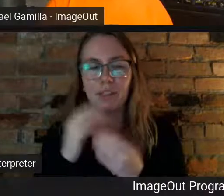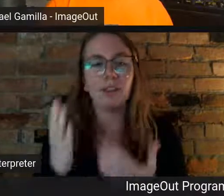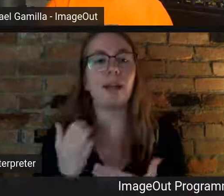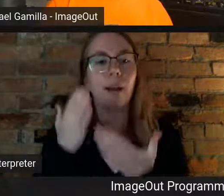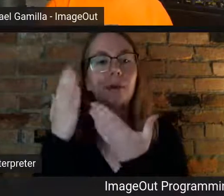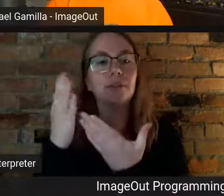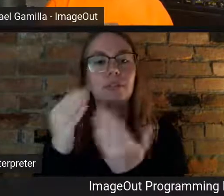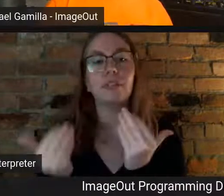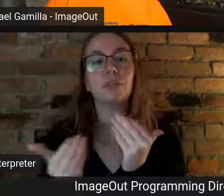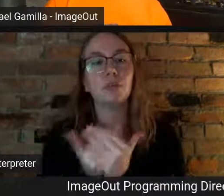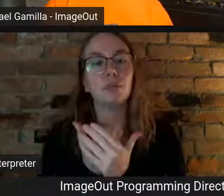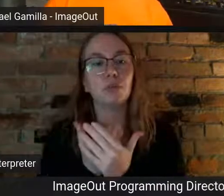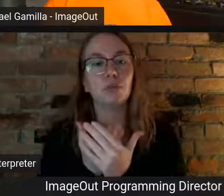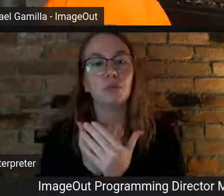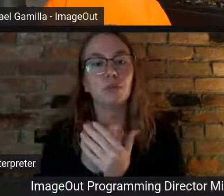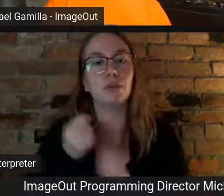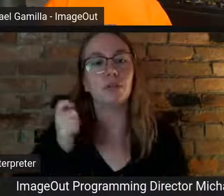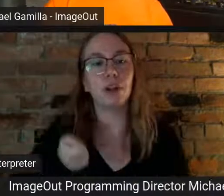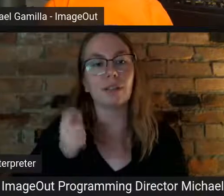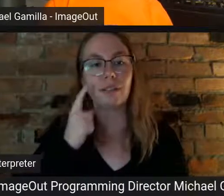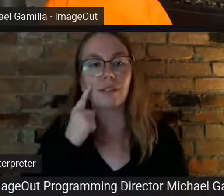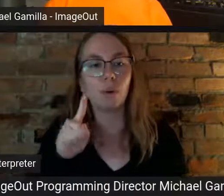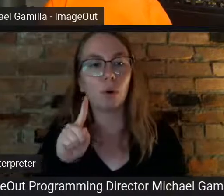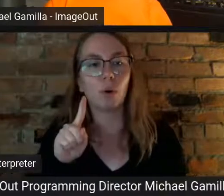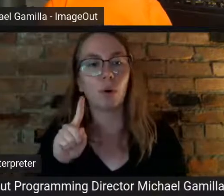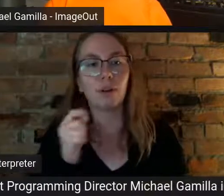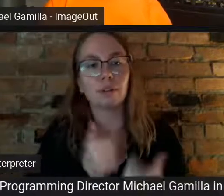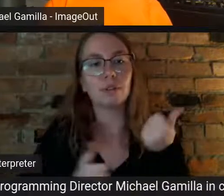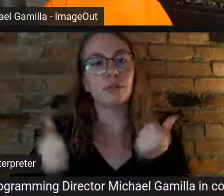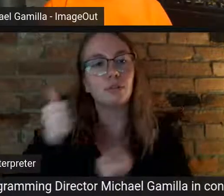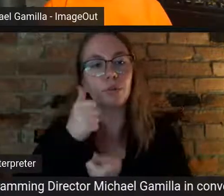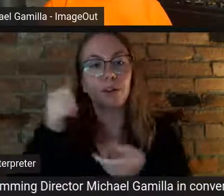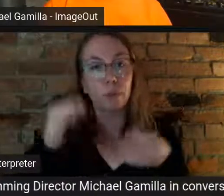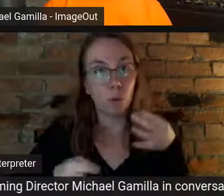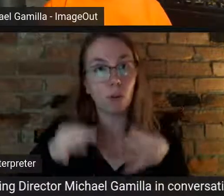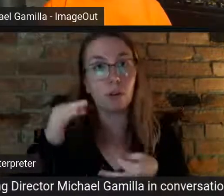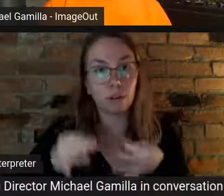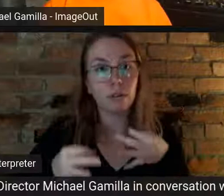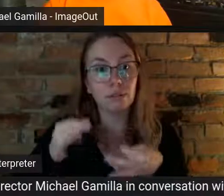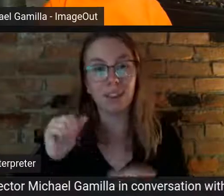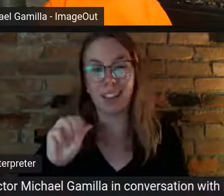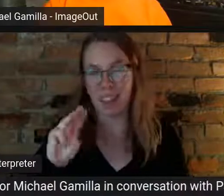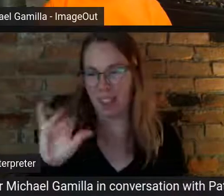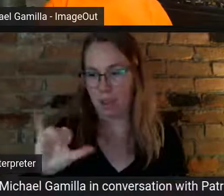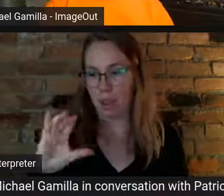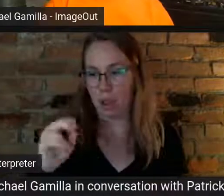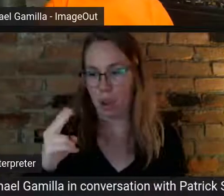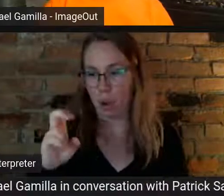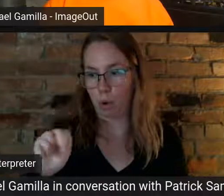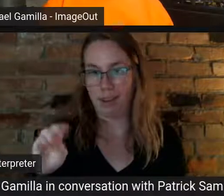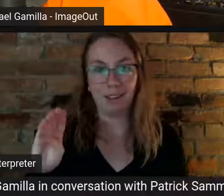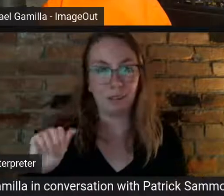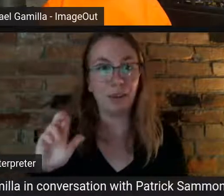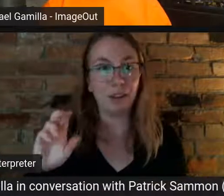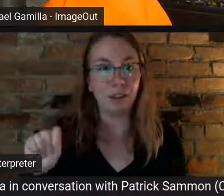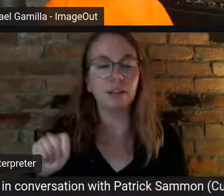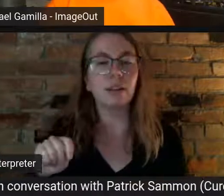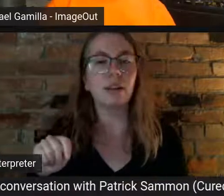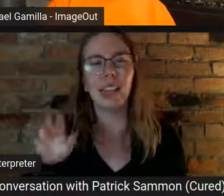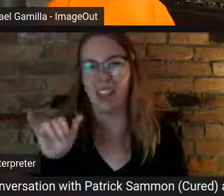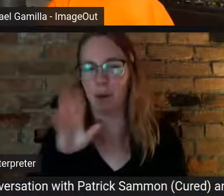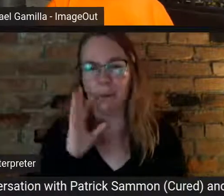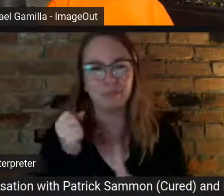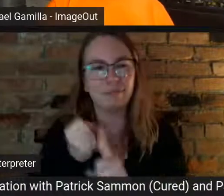Supreme Court? Because I feel like that will affect a lot of LGBTQ rights